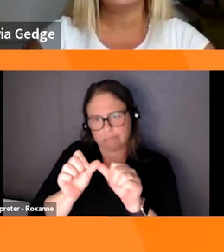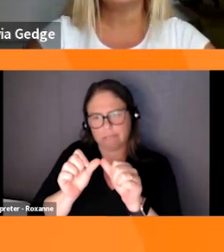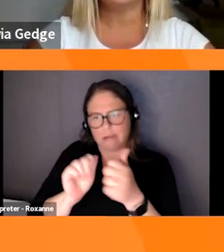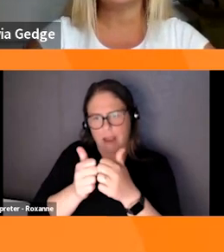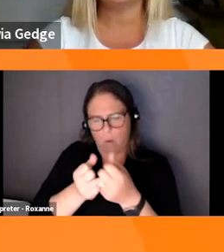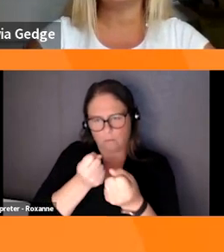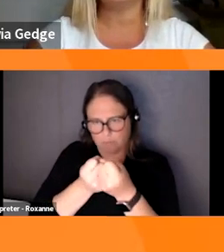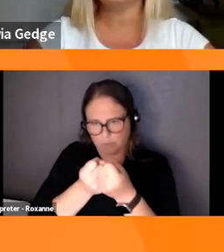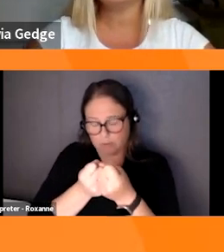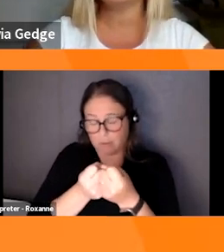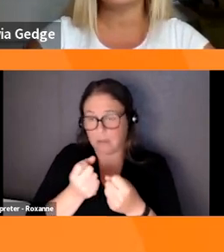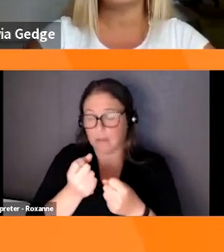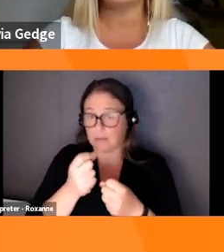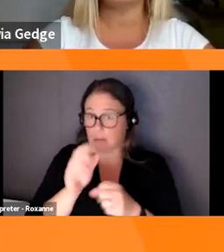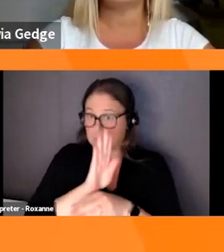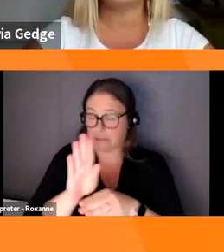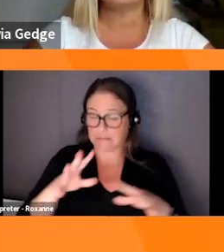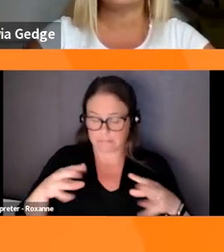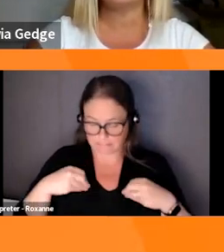sustainability, they can achieve